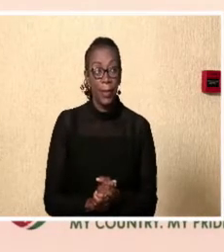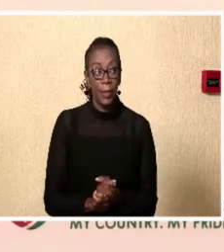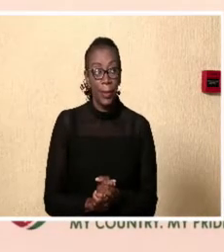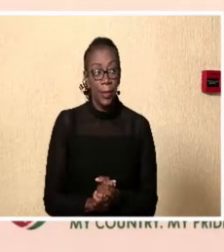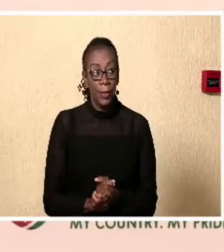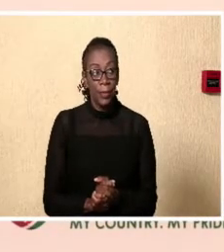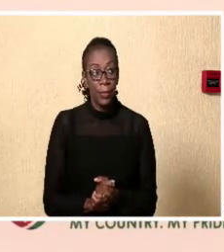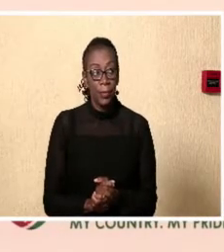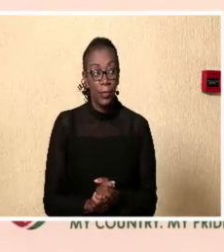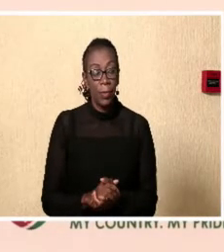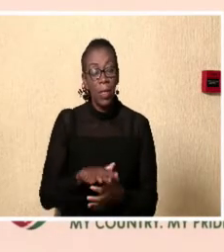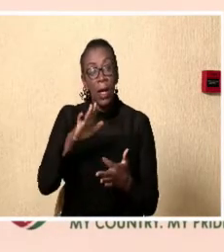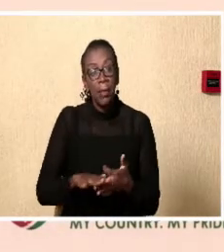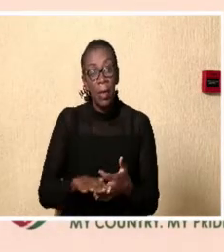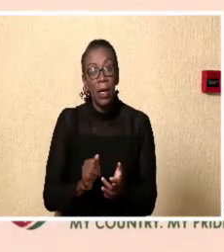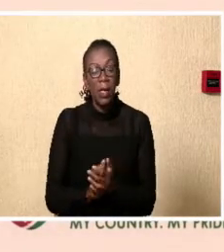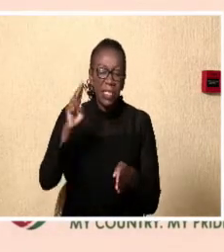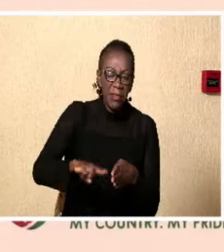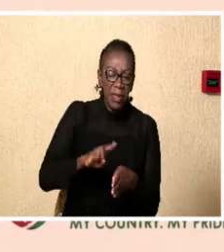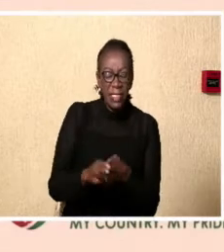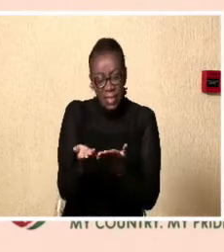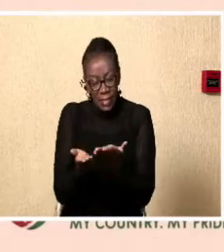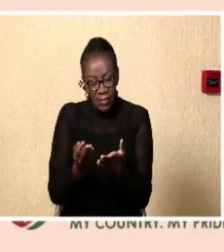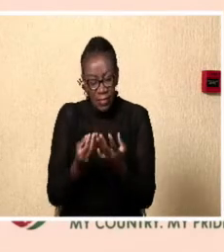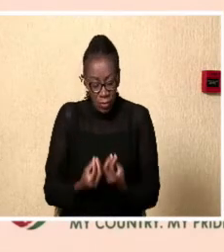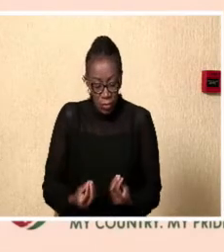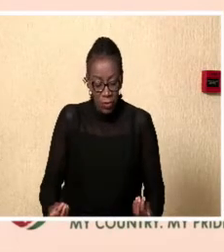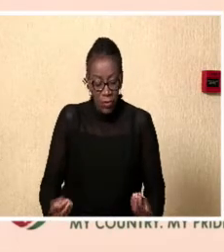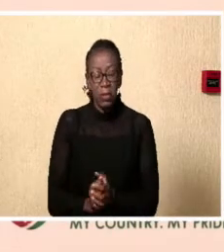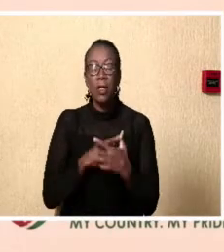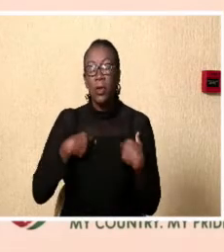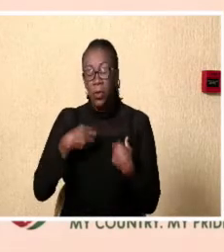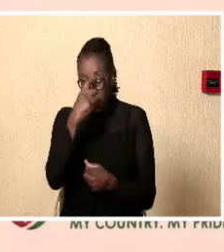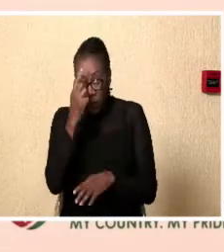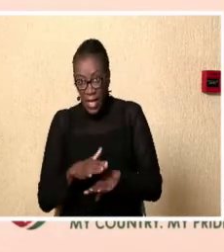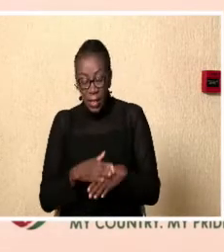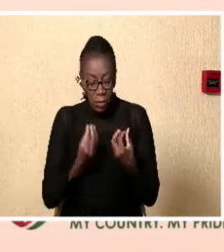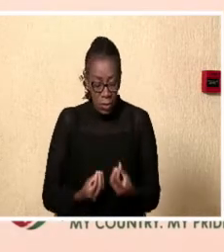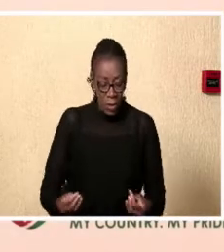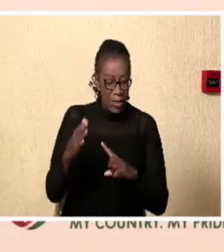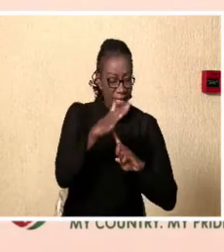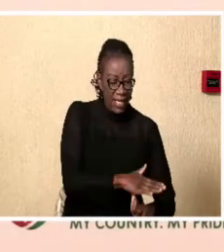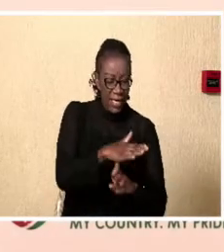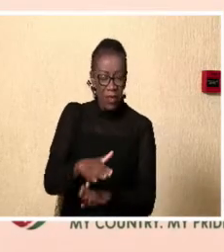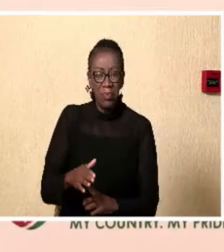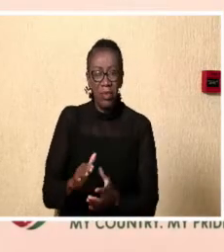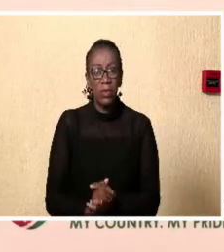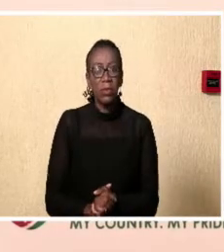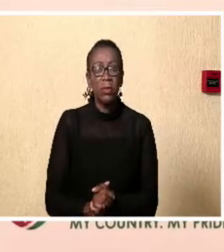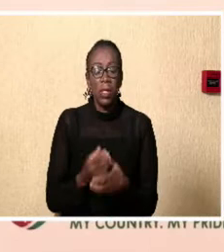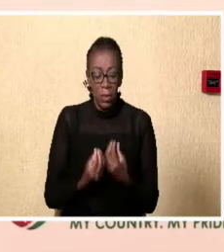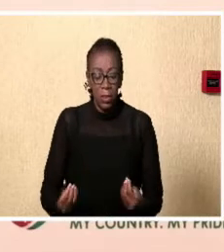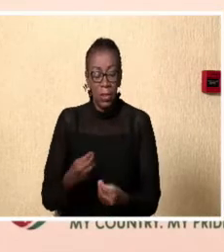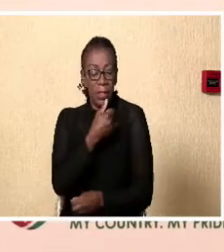or when it comes to emergencies, we are looking at child abuse, child neglect, children living on the street,